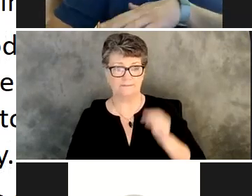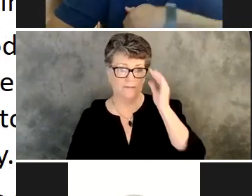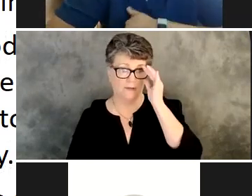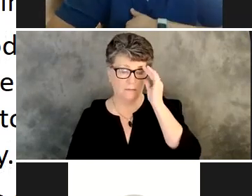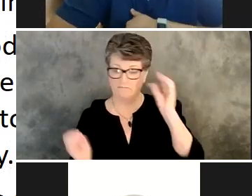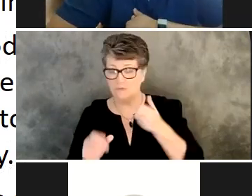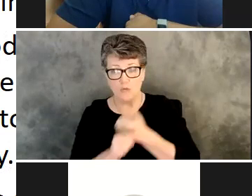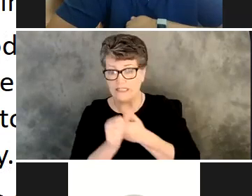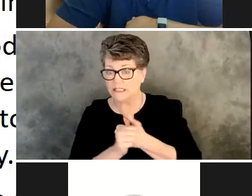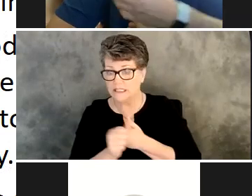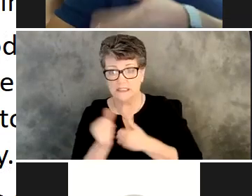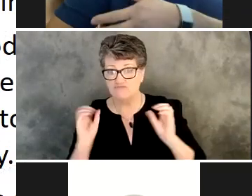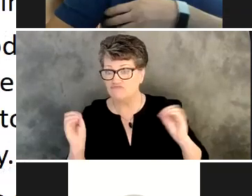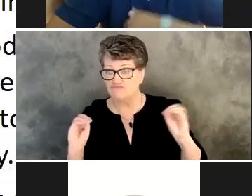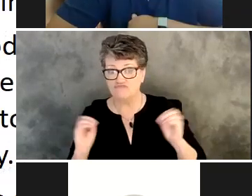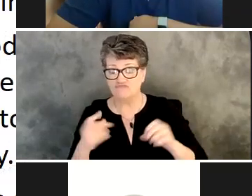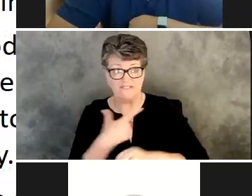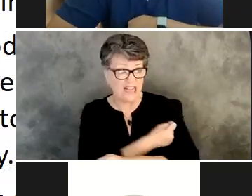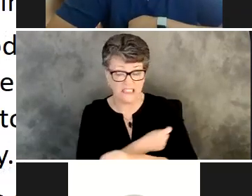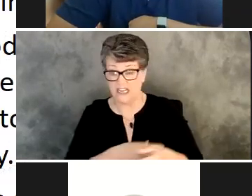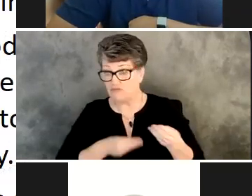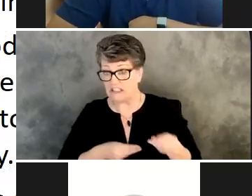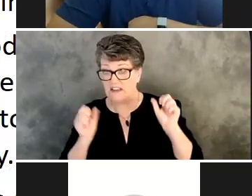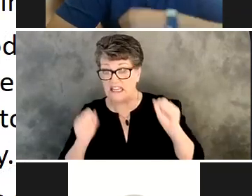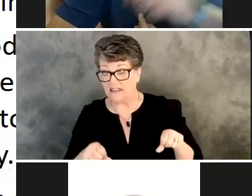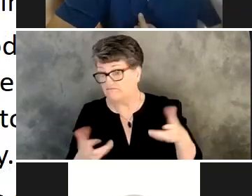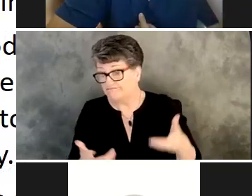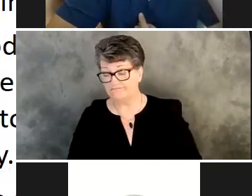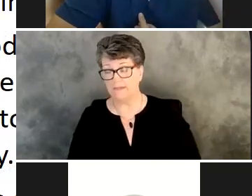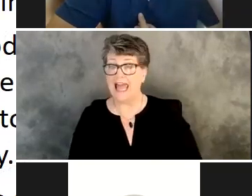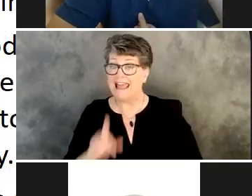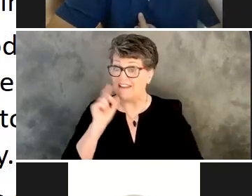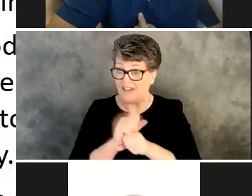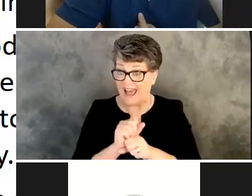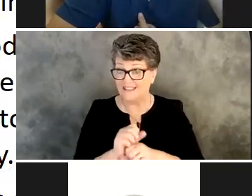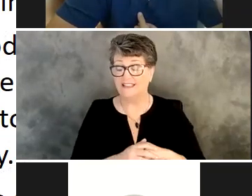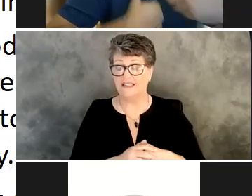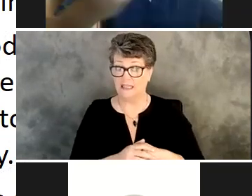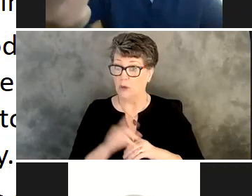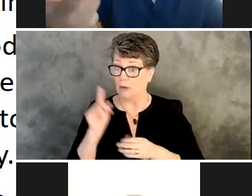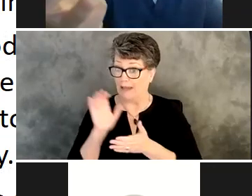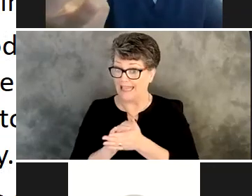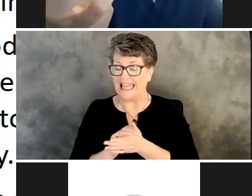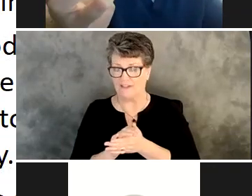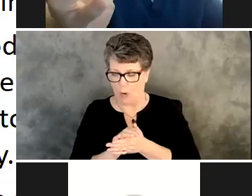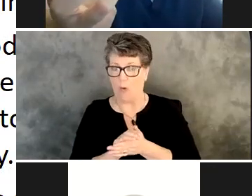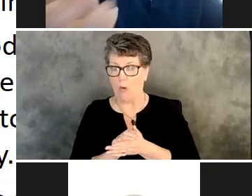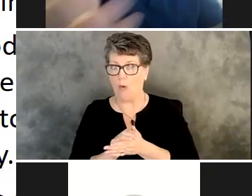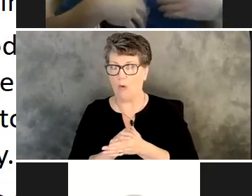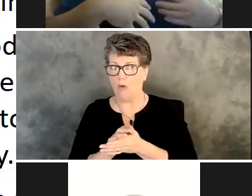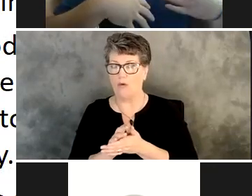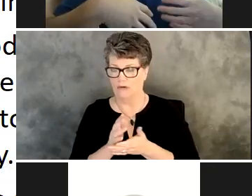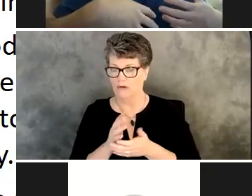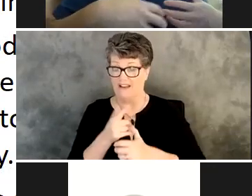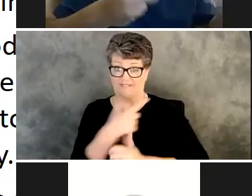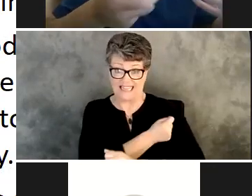no risk to breastfeeding. You can get vaccinated even if you're breastfeeding. In fact, it's thought that you might even pass those antibodies. If